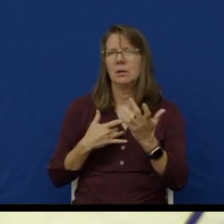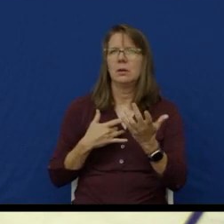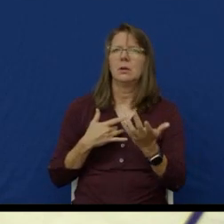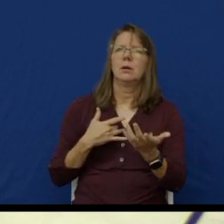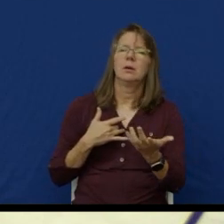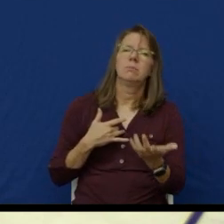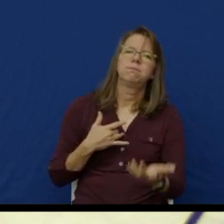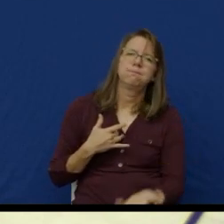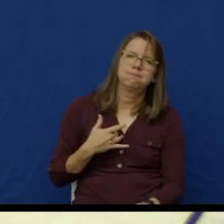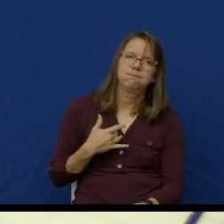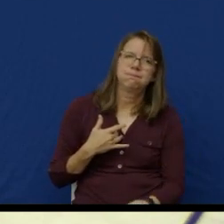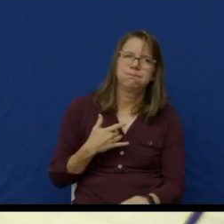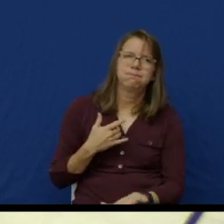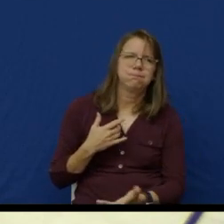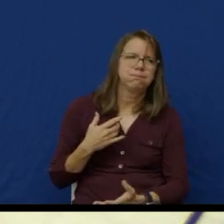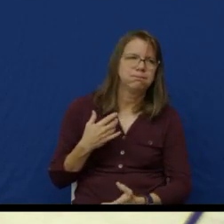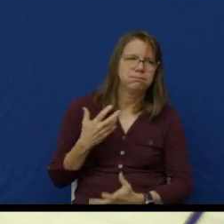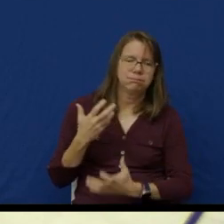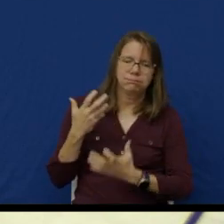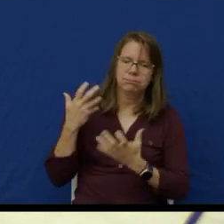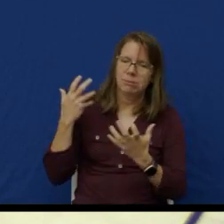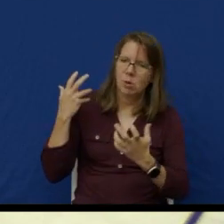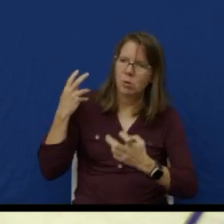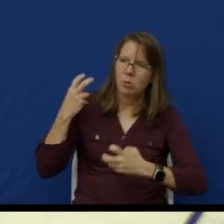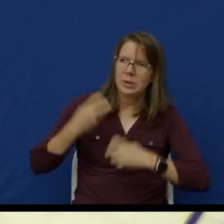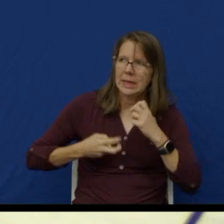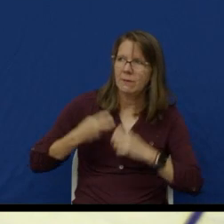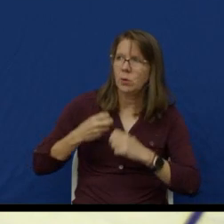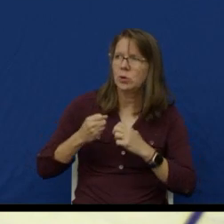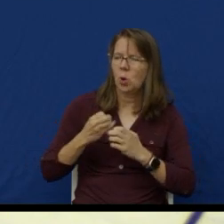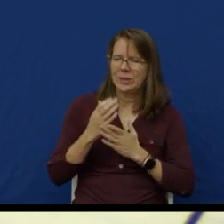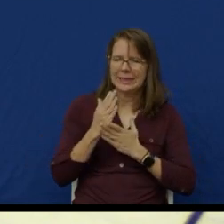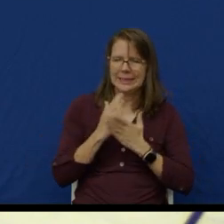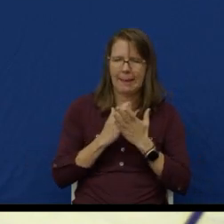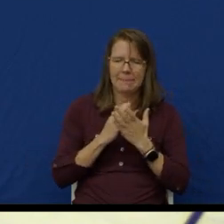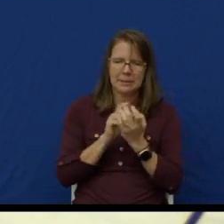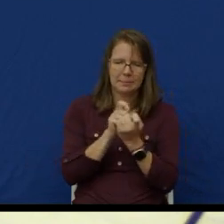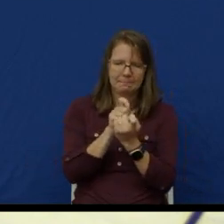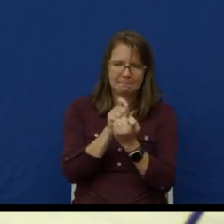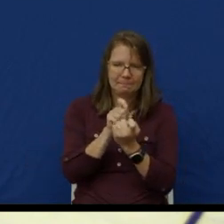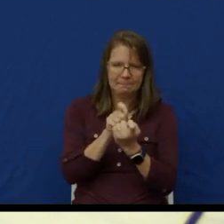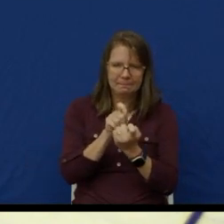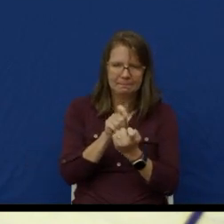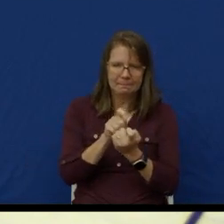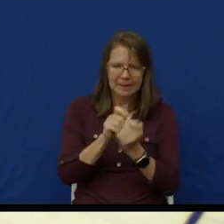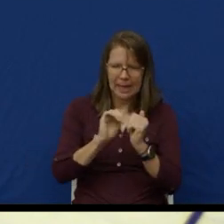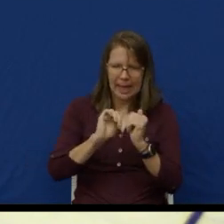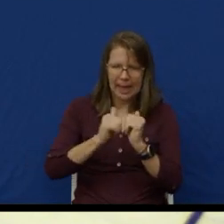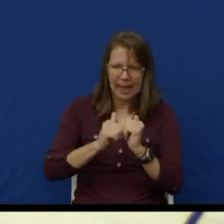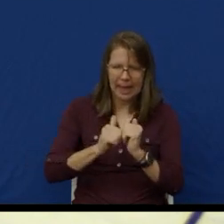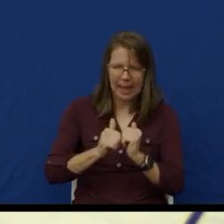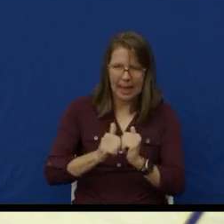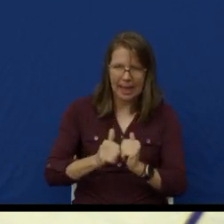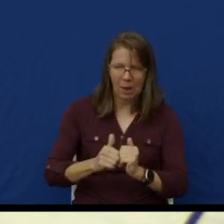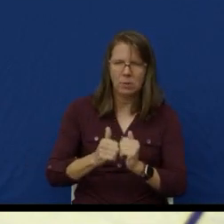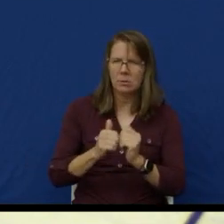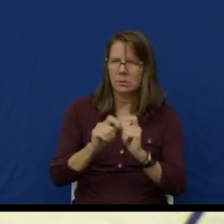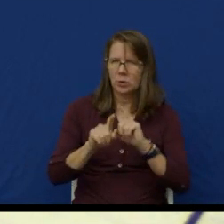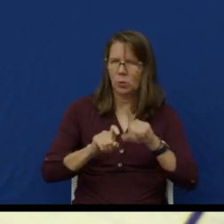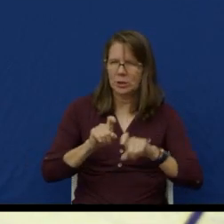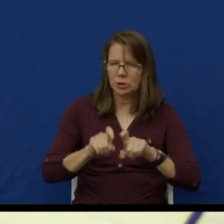So there's some tactical questions here with whom we've got some